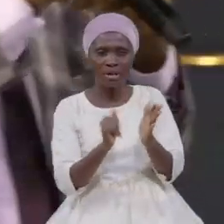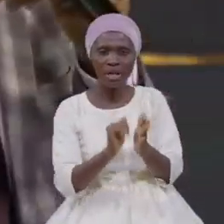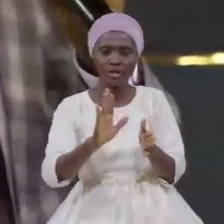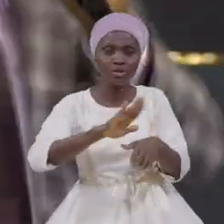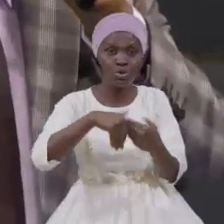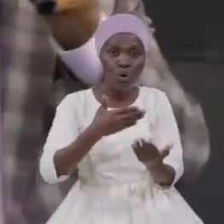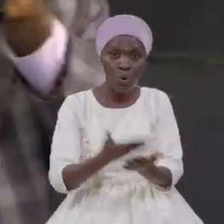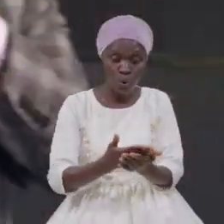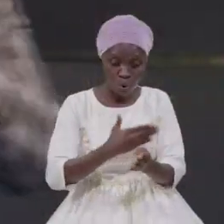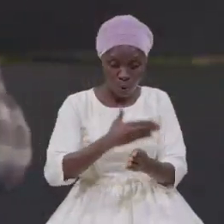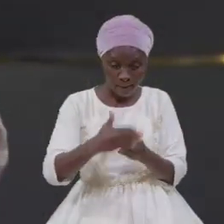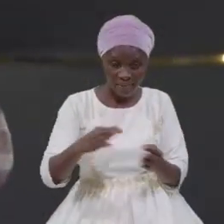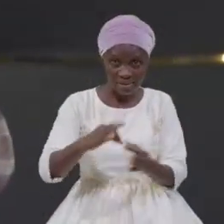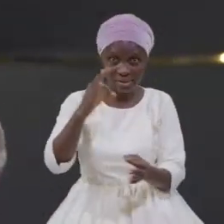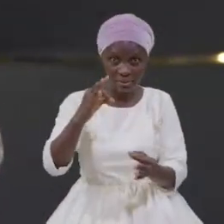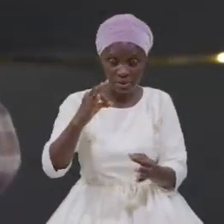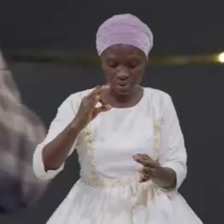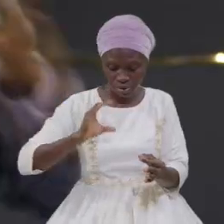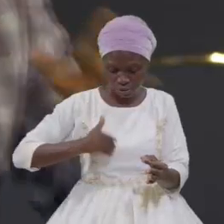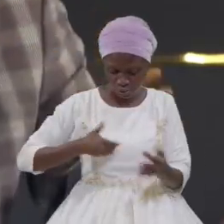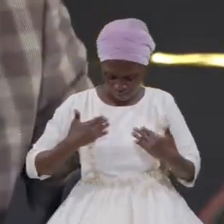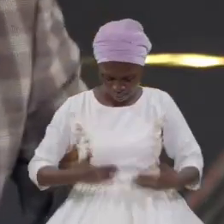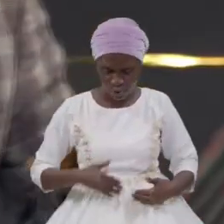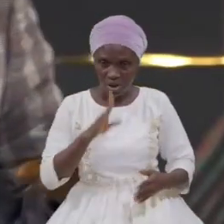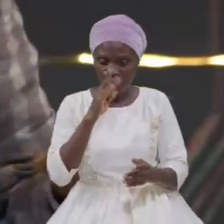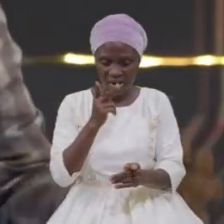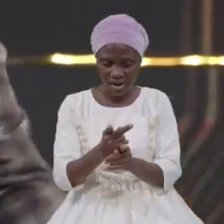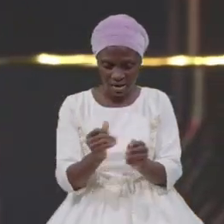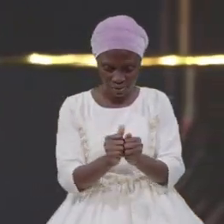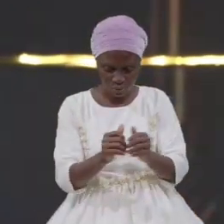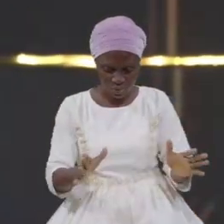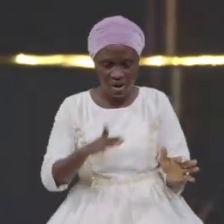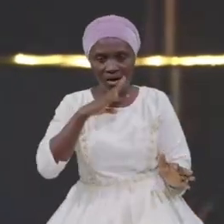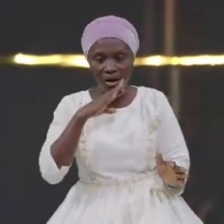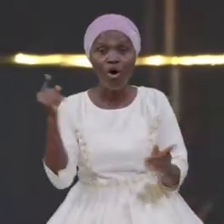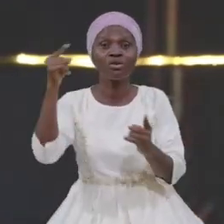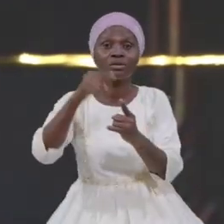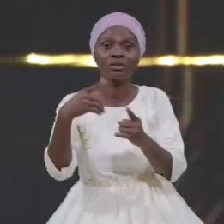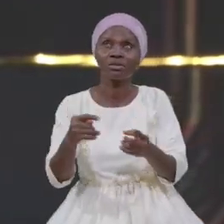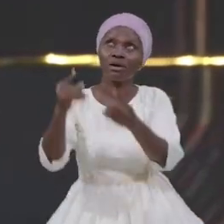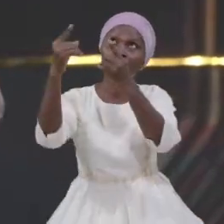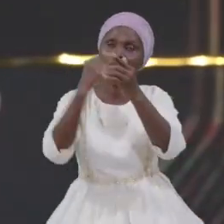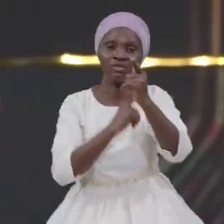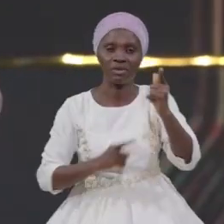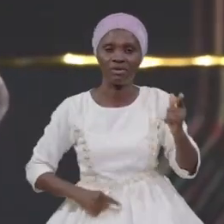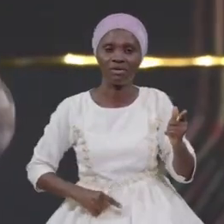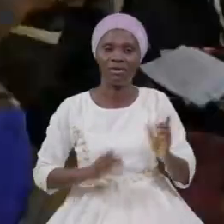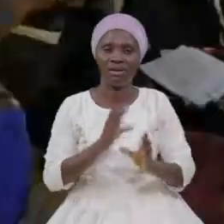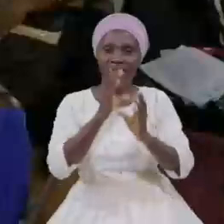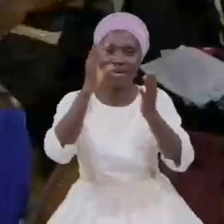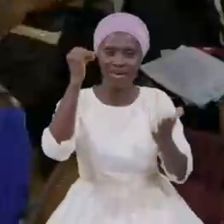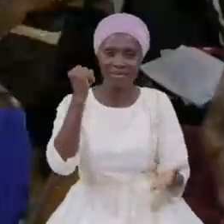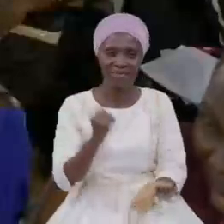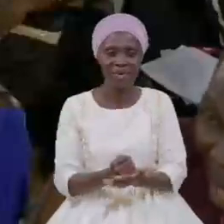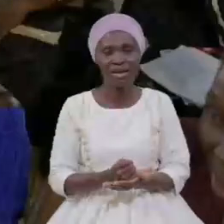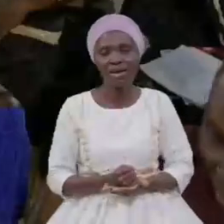body be preserved blameless until the coming of the Lord. Give a good amen.